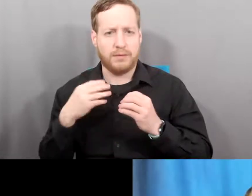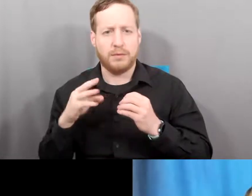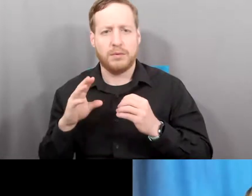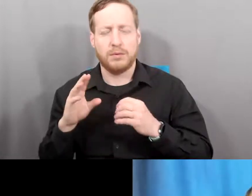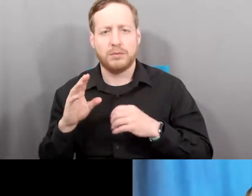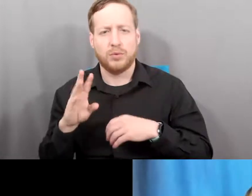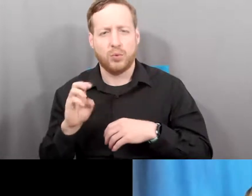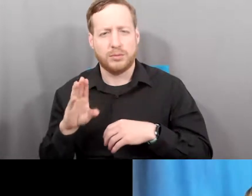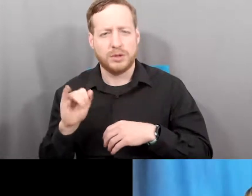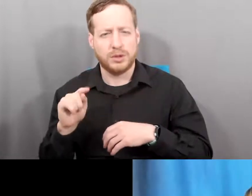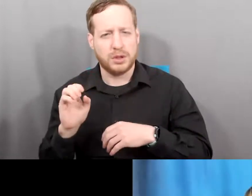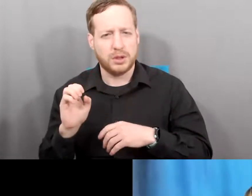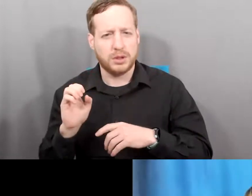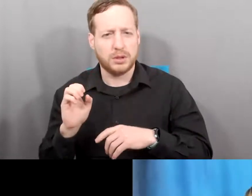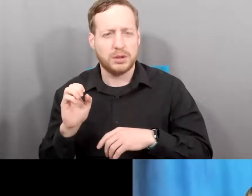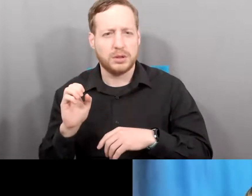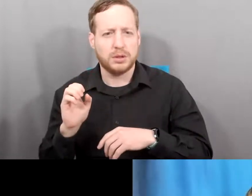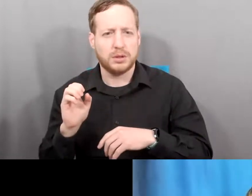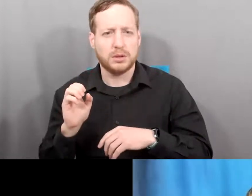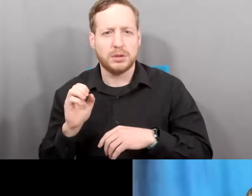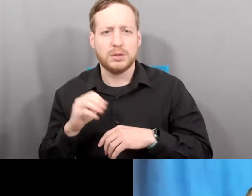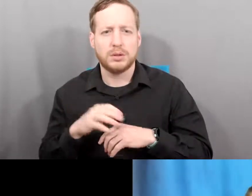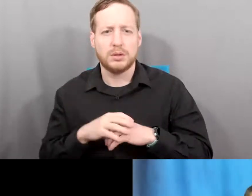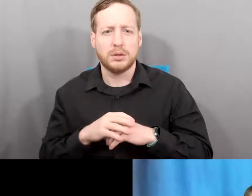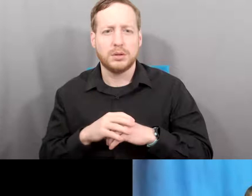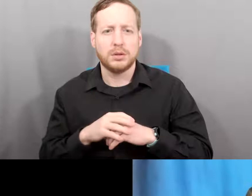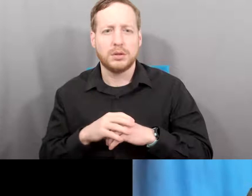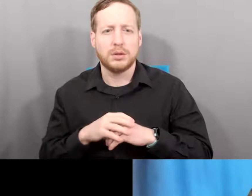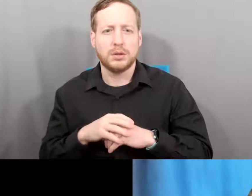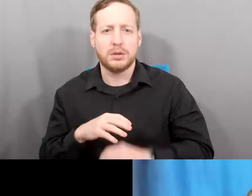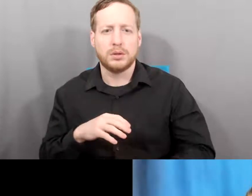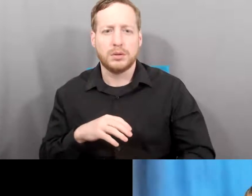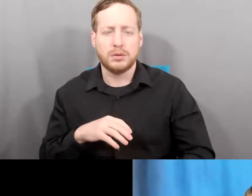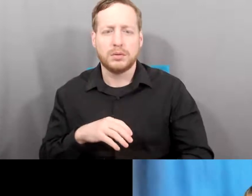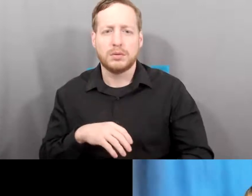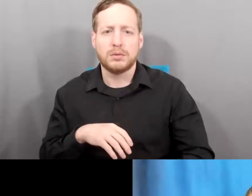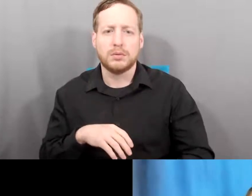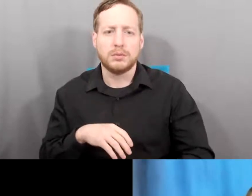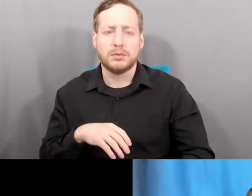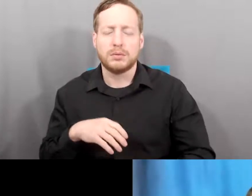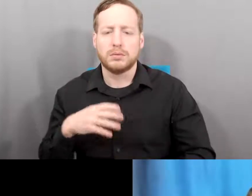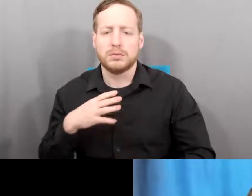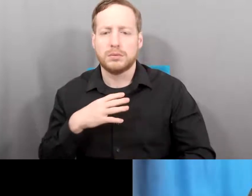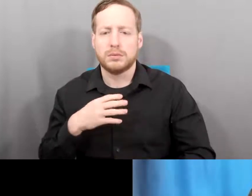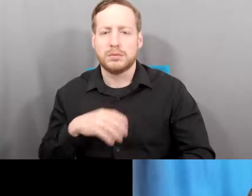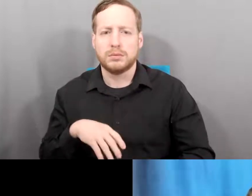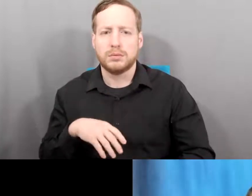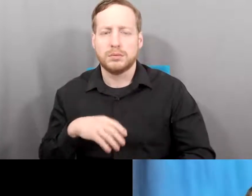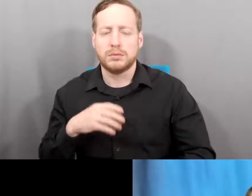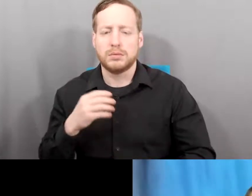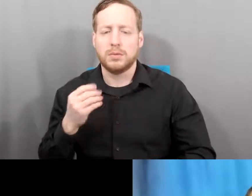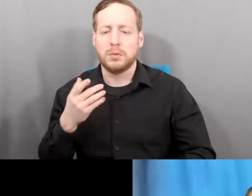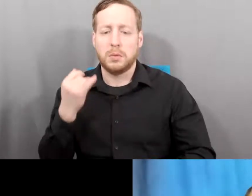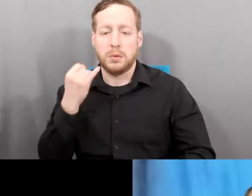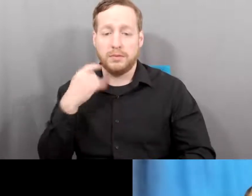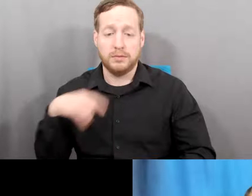I'm wondering if the organization has a website. Yes, it does. I'm definitely could email that to you later. I'm happy